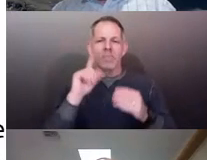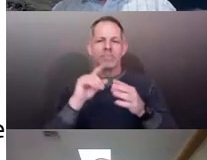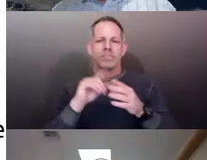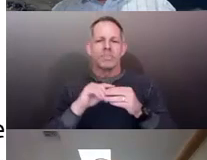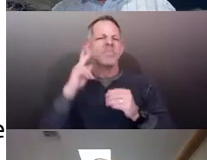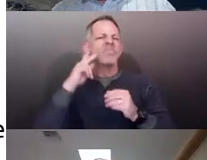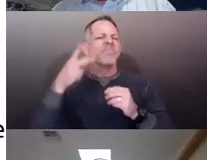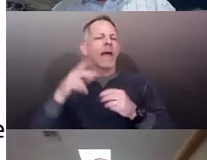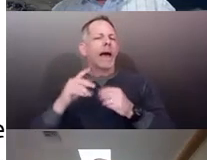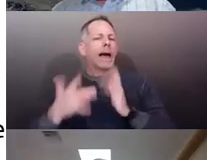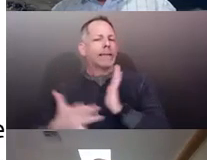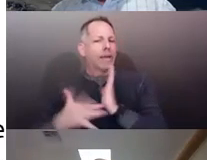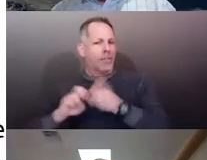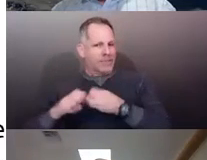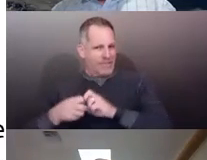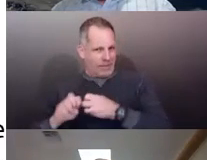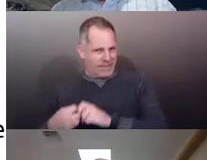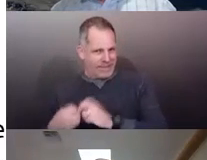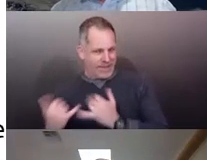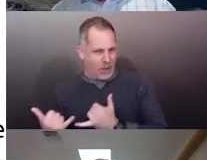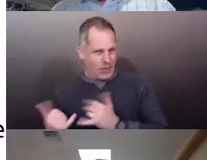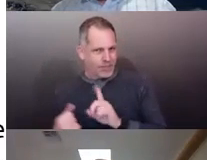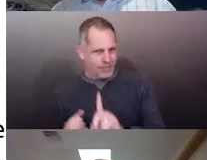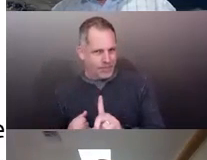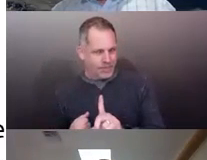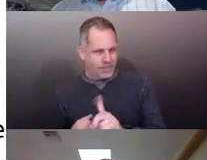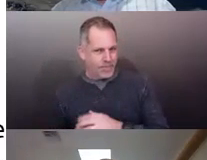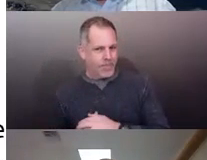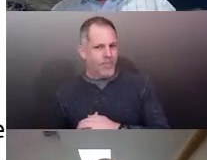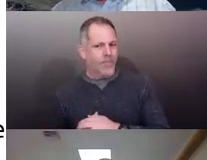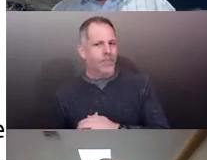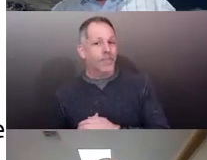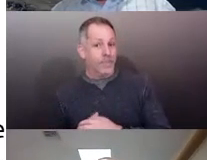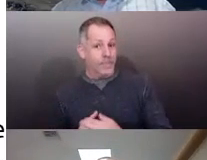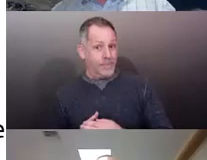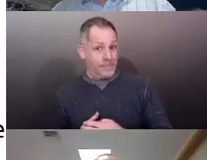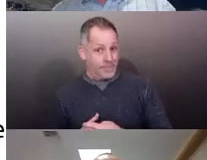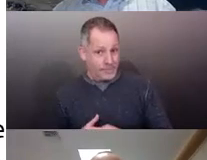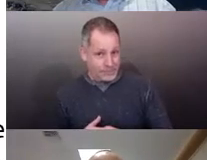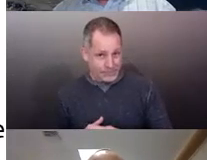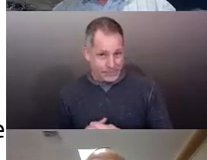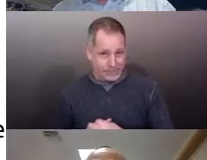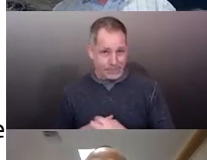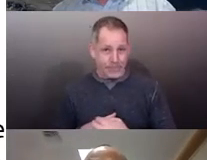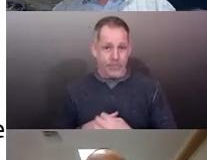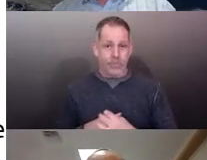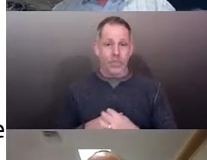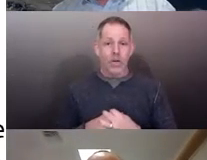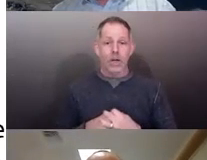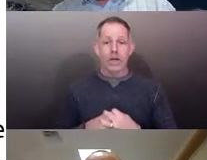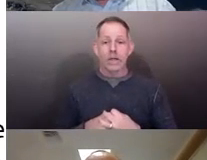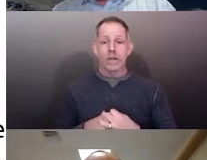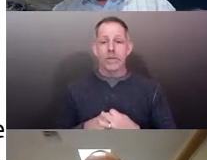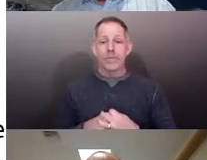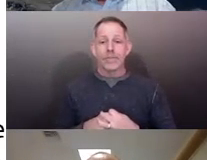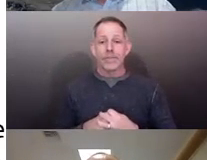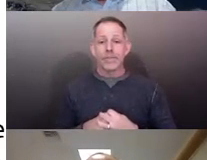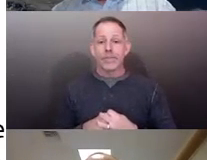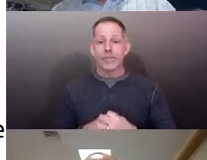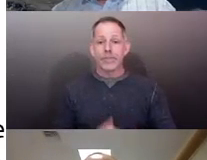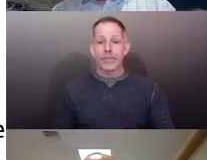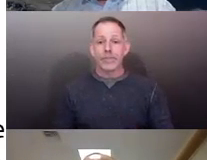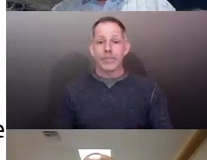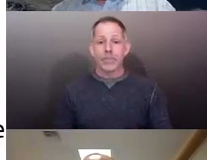little bit of the details. Where we locate those neighborhood level distribution sites